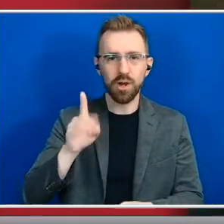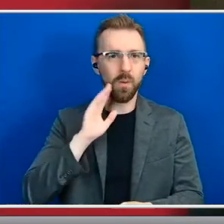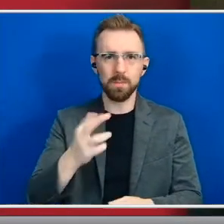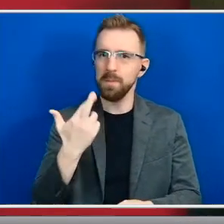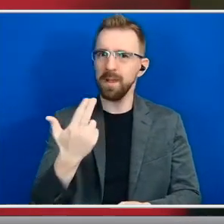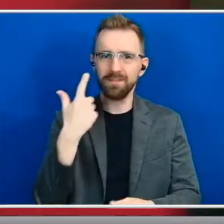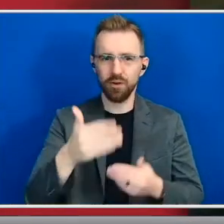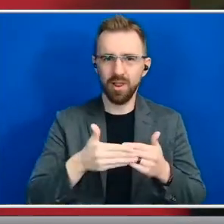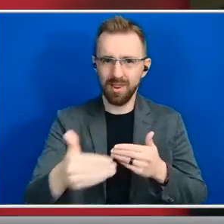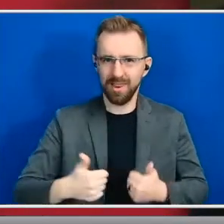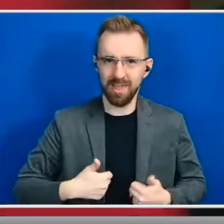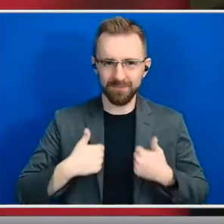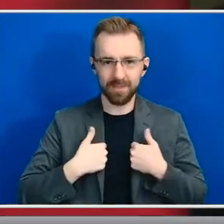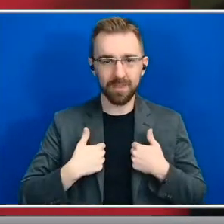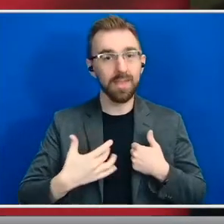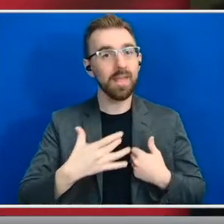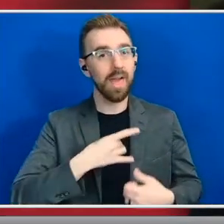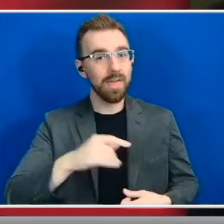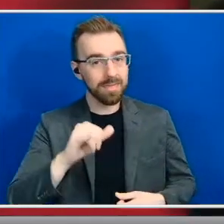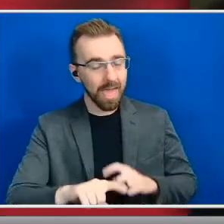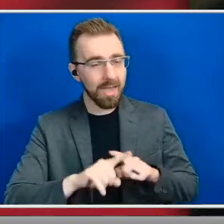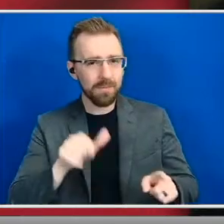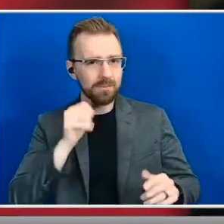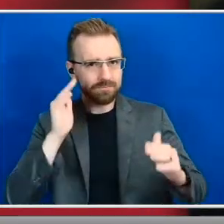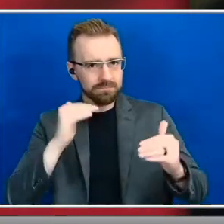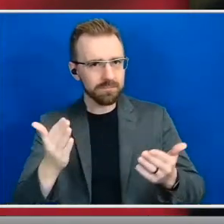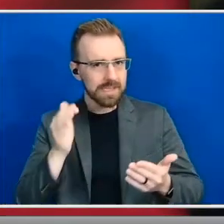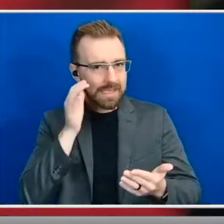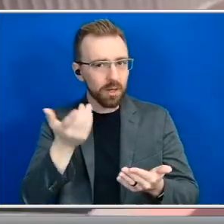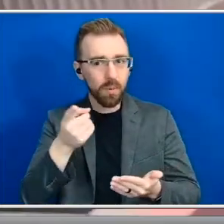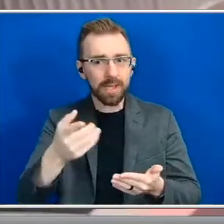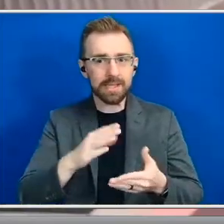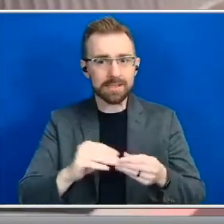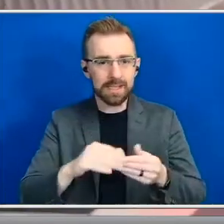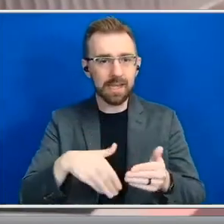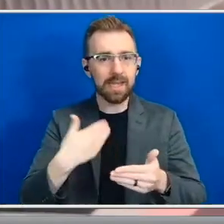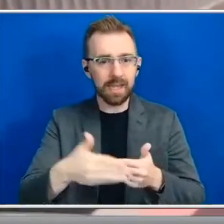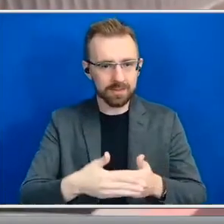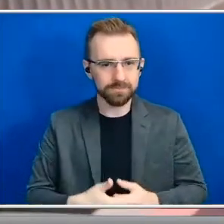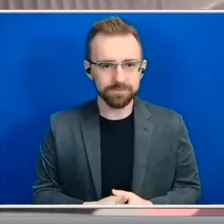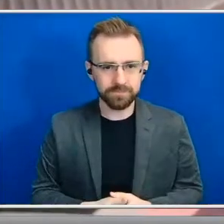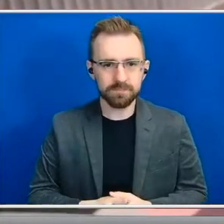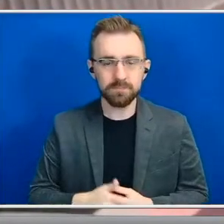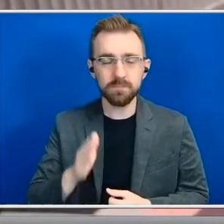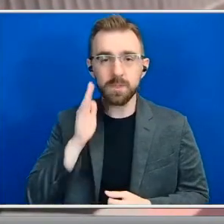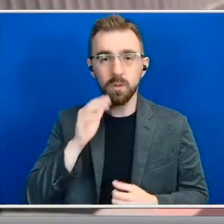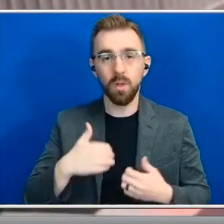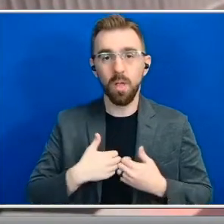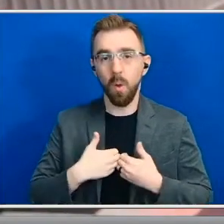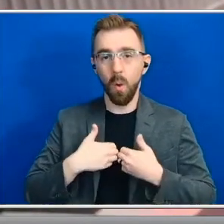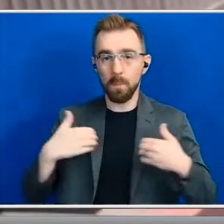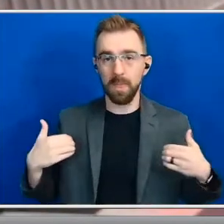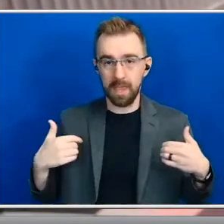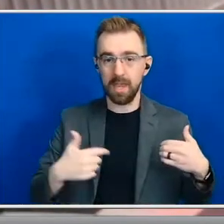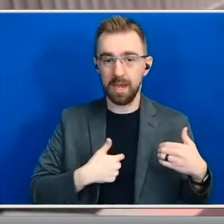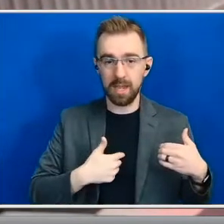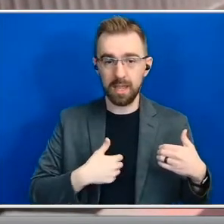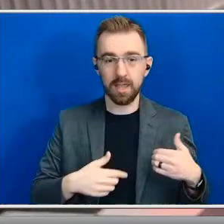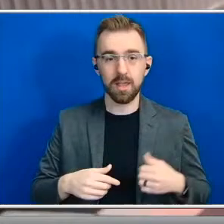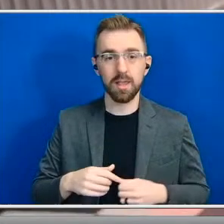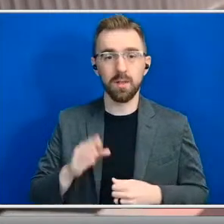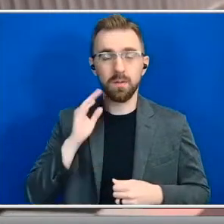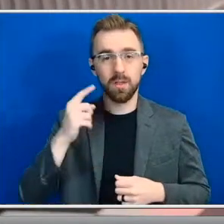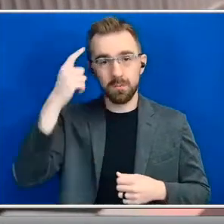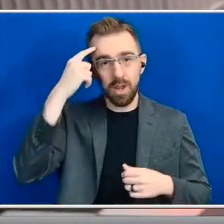but they weren't expecting to hear what Dr. Crawford said next. I'm going to crack open your chest. I'm going to freeze your brain.